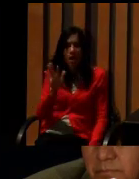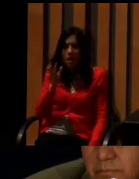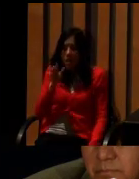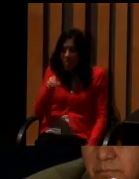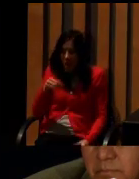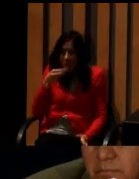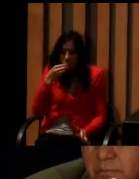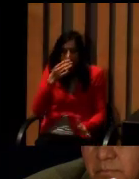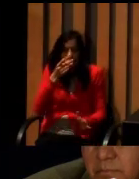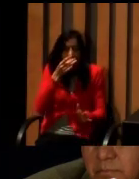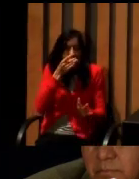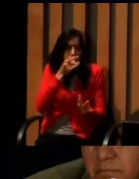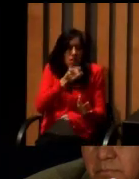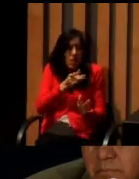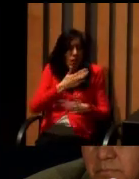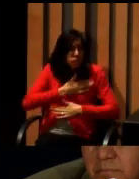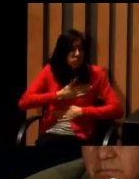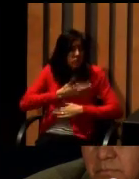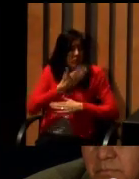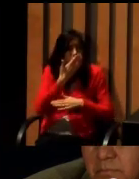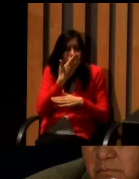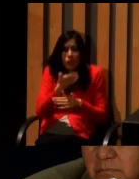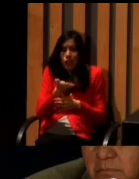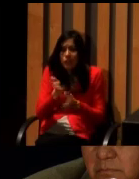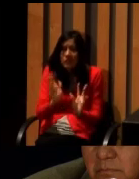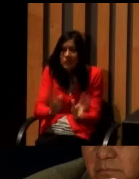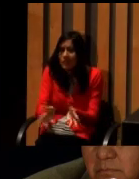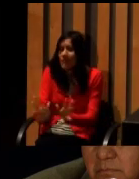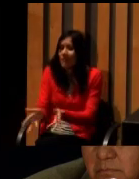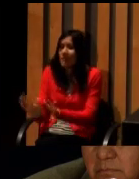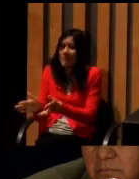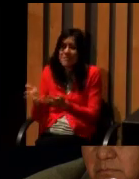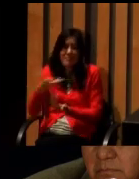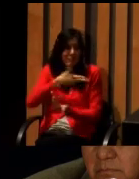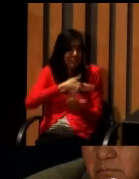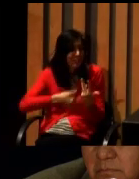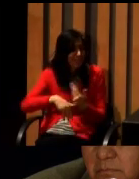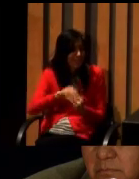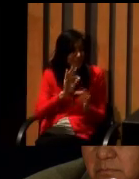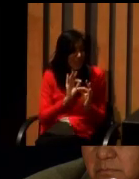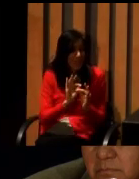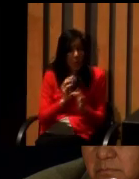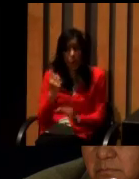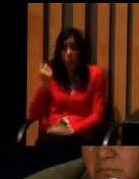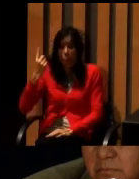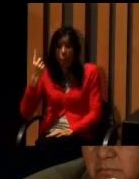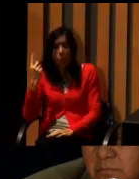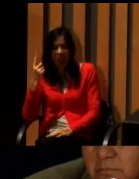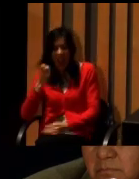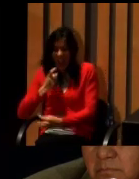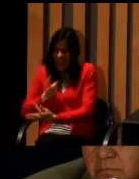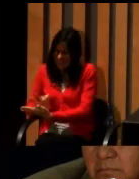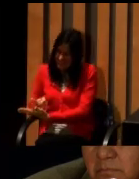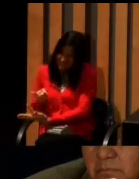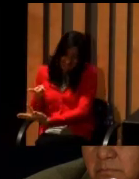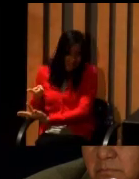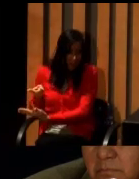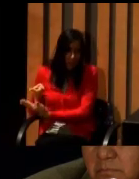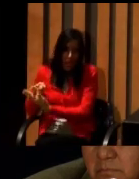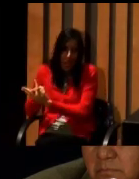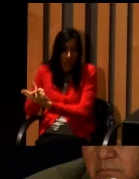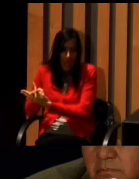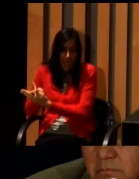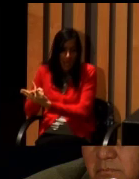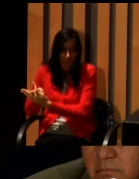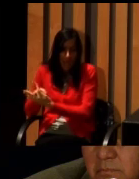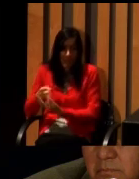food, the company, the conversation. And one of them you completely offend to the point where the other people